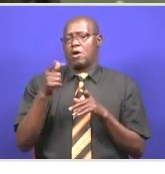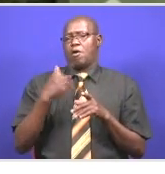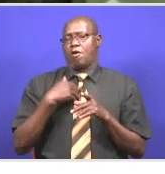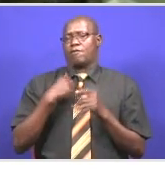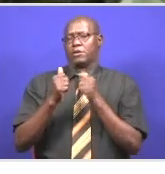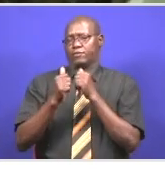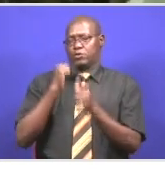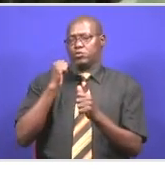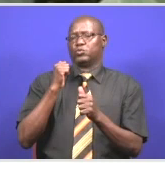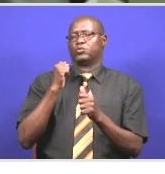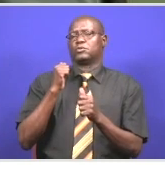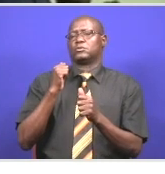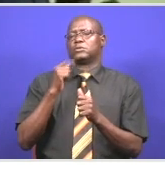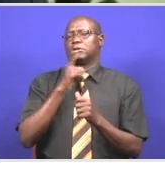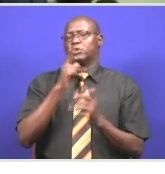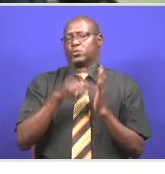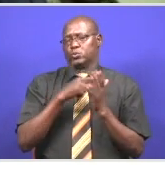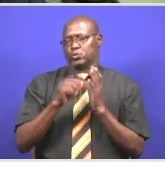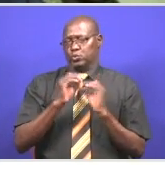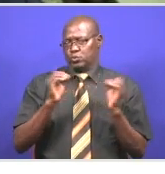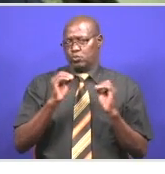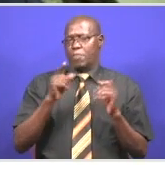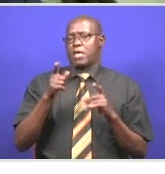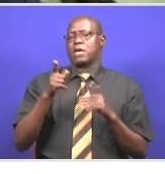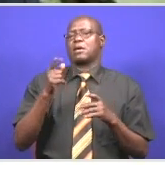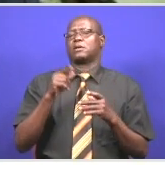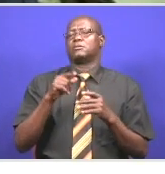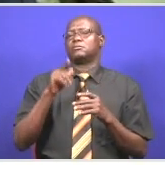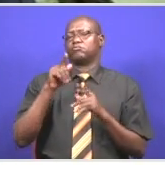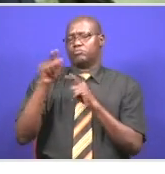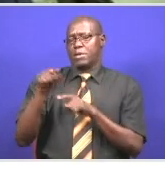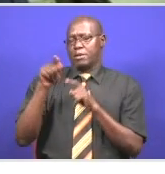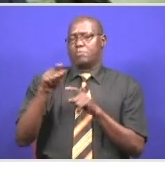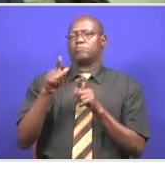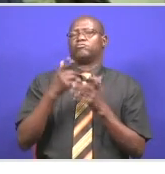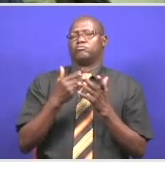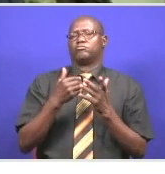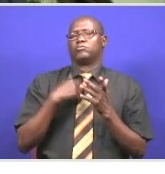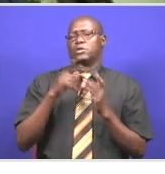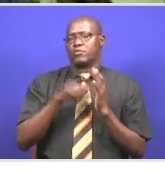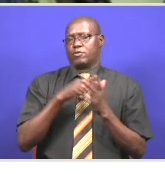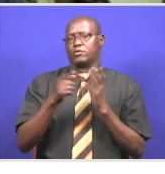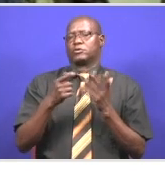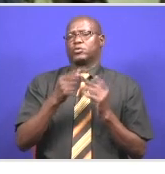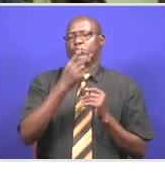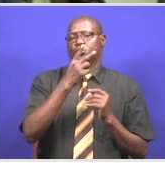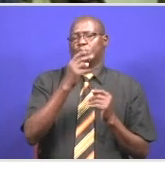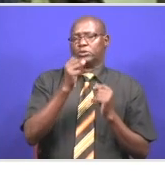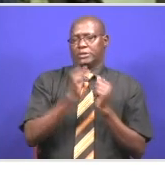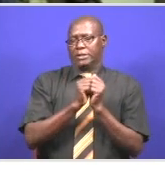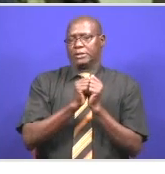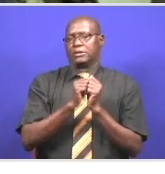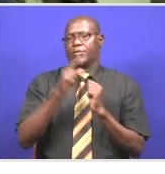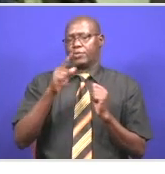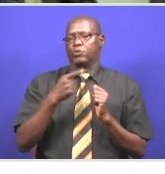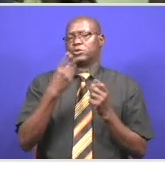a plea in a case in which he is charged with defrauding a man of 210,000 shillings. He was released on a 100,000